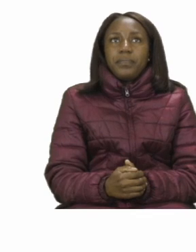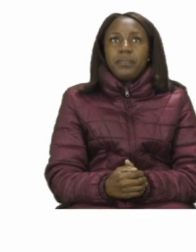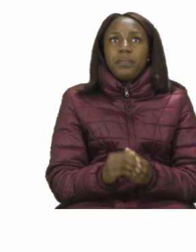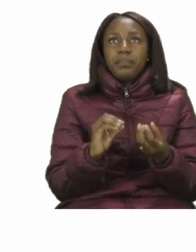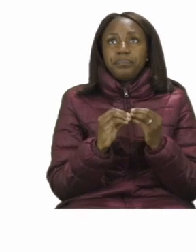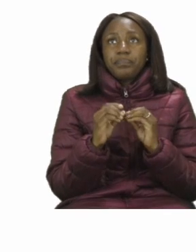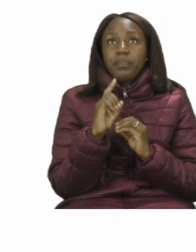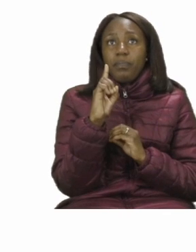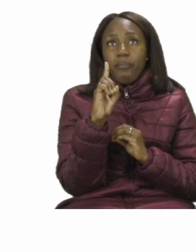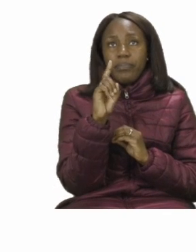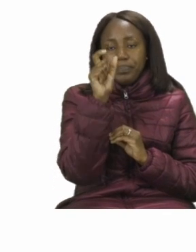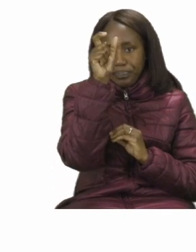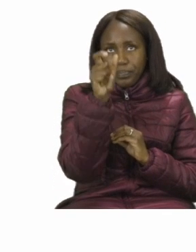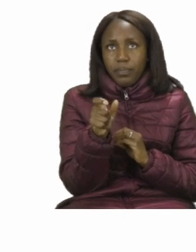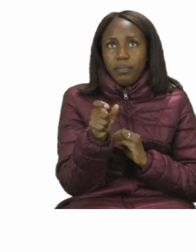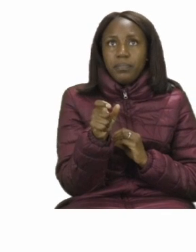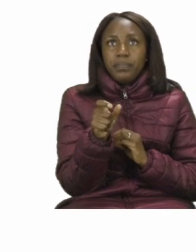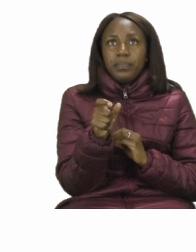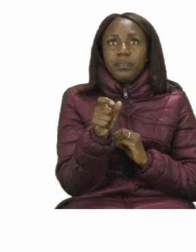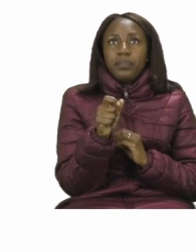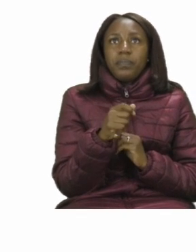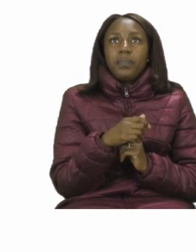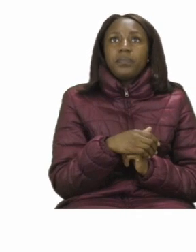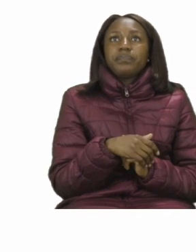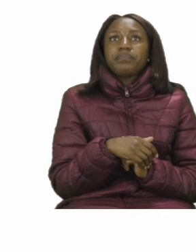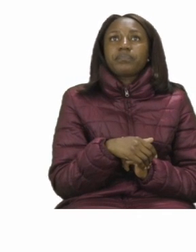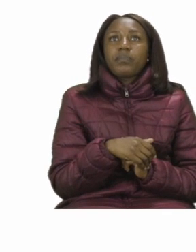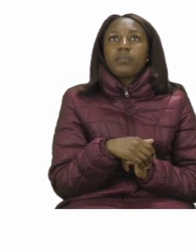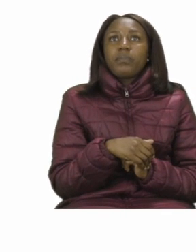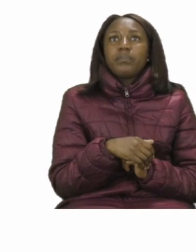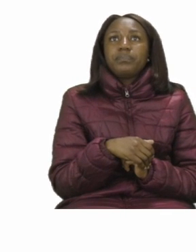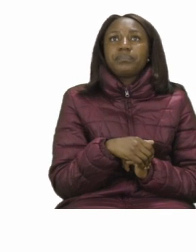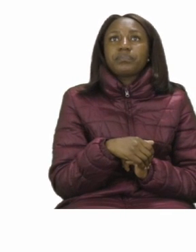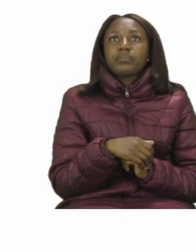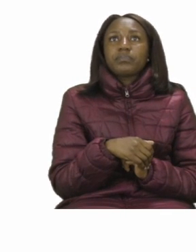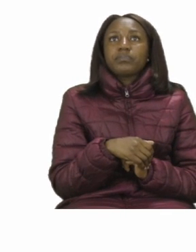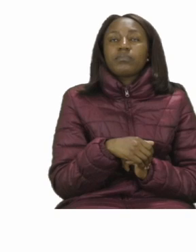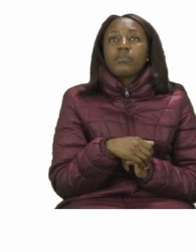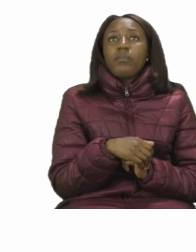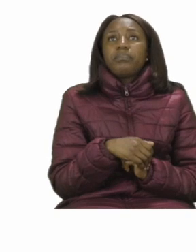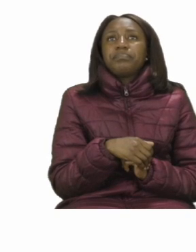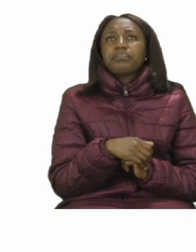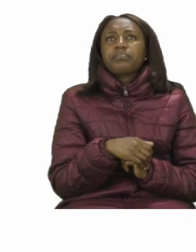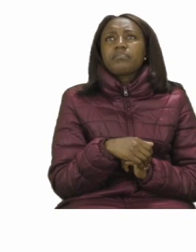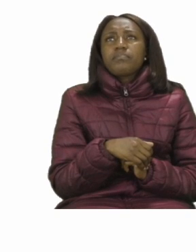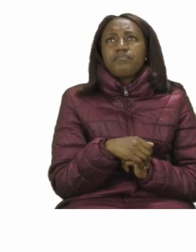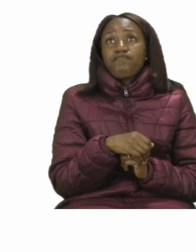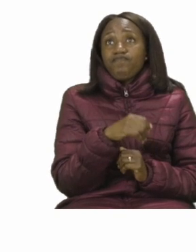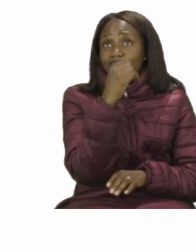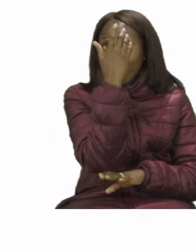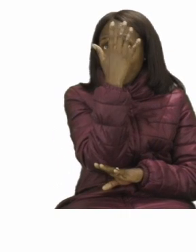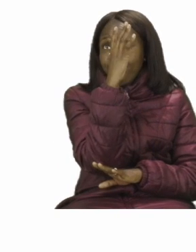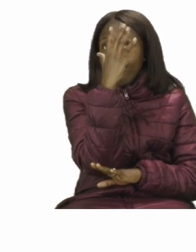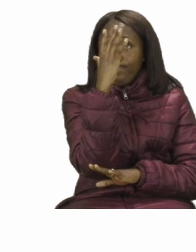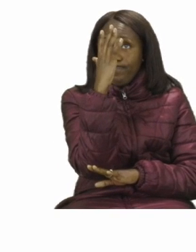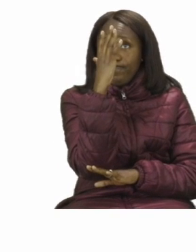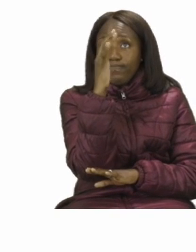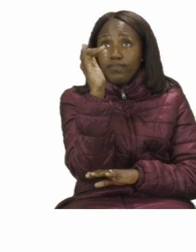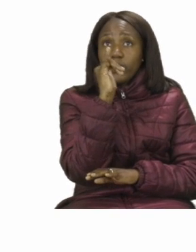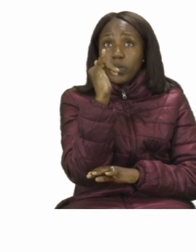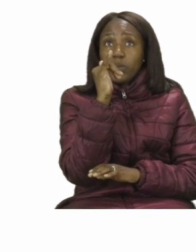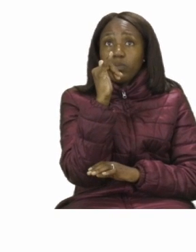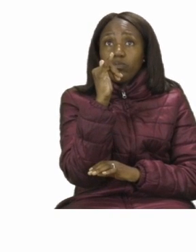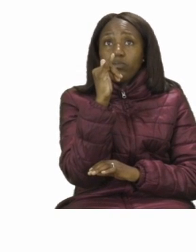1, down. The clue says that the part of a plant which